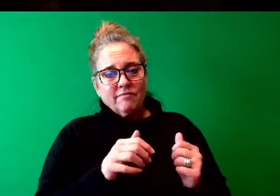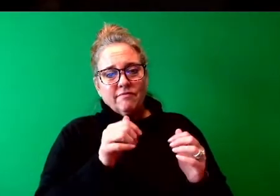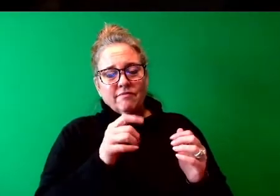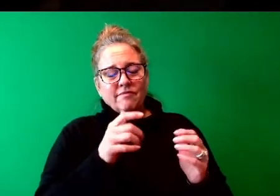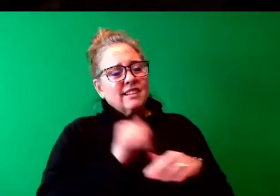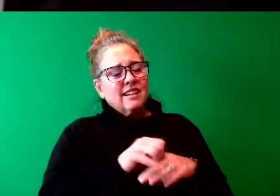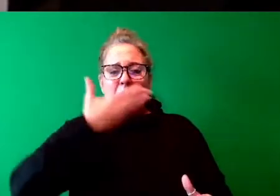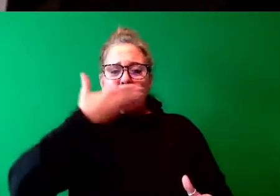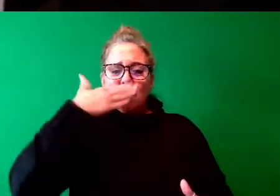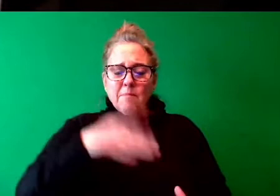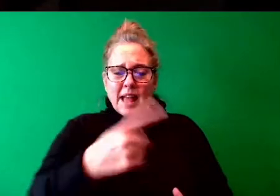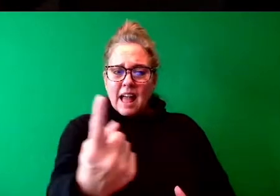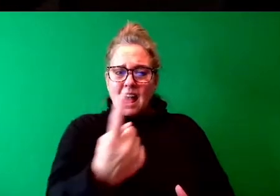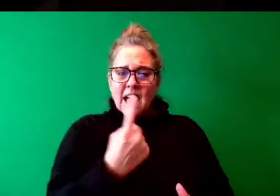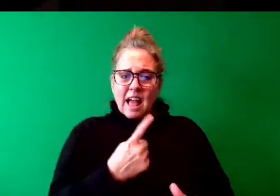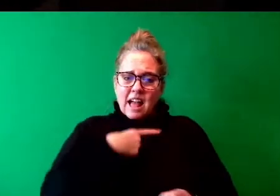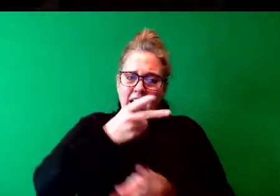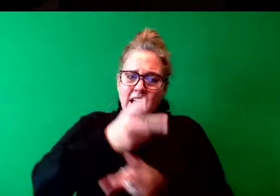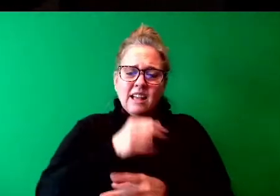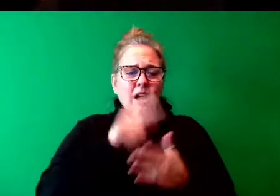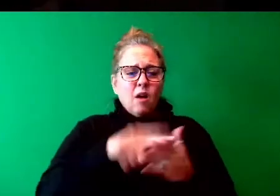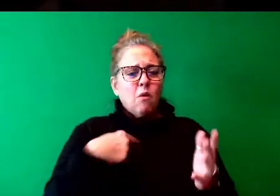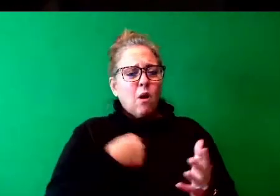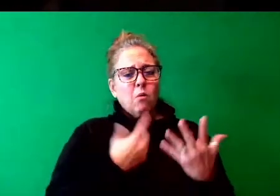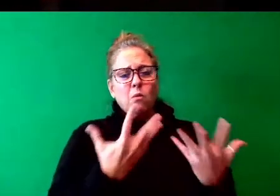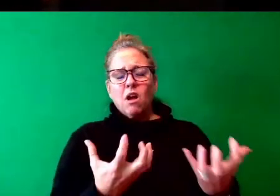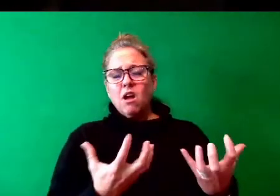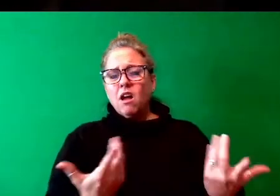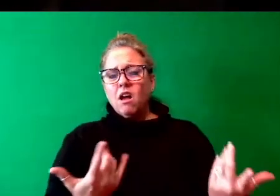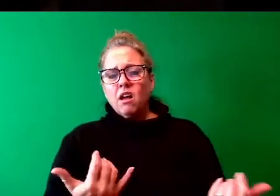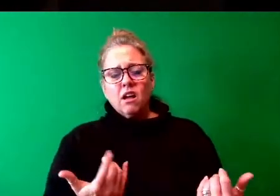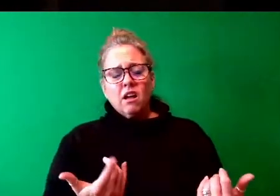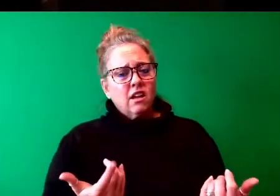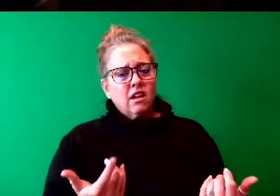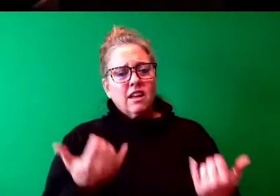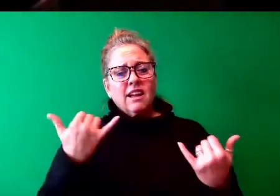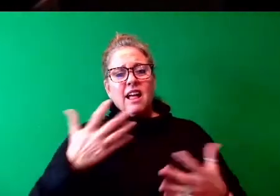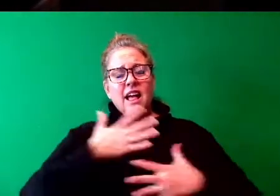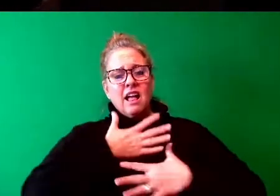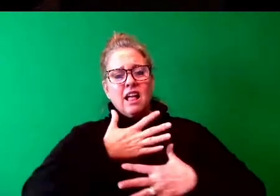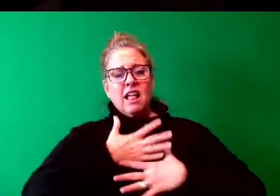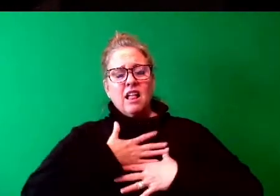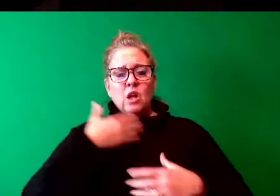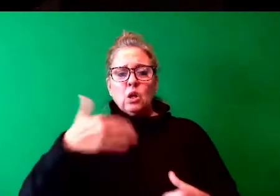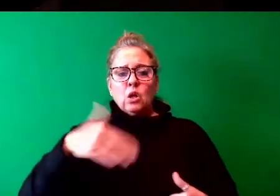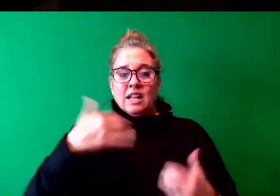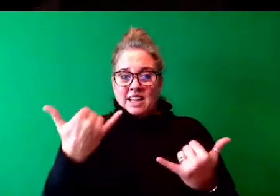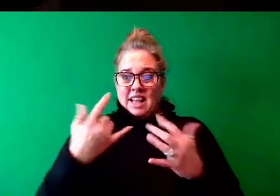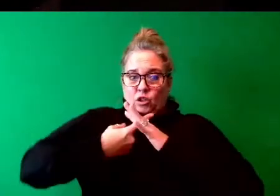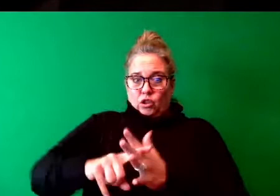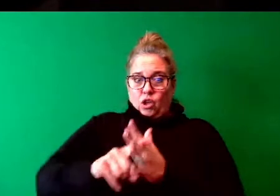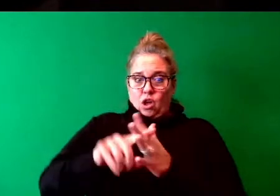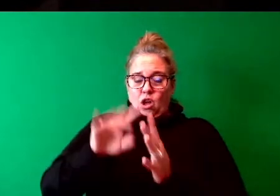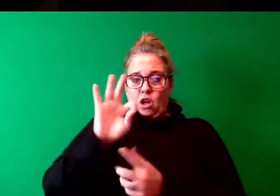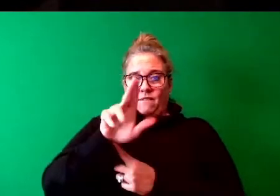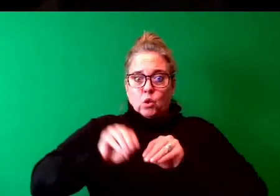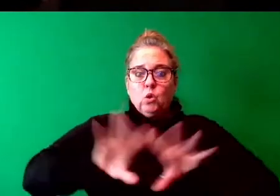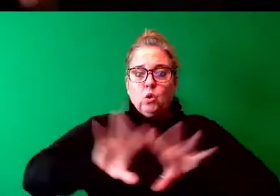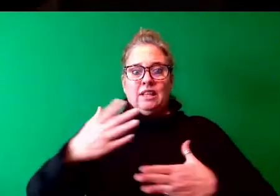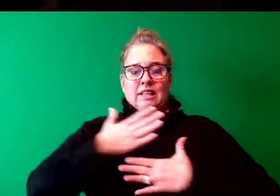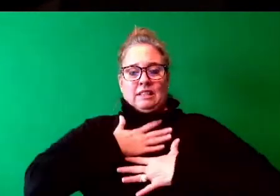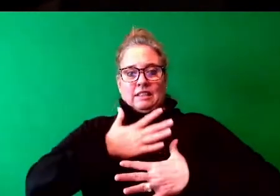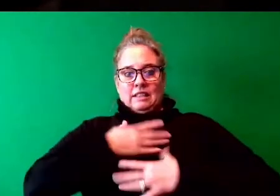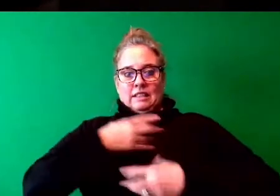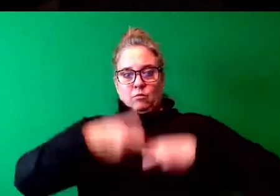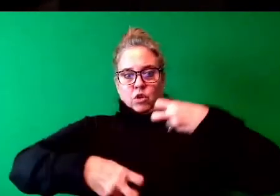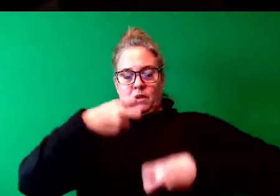also ongoing traumas and the respiratory illness. Just we're moving into respiratory season, and we know that RSV has been really pressuring our children's